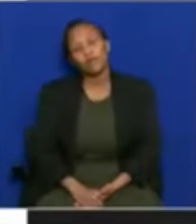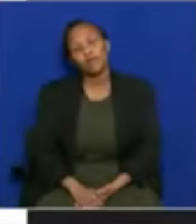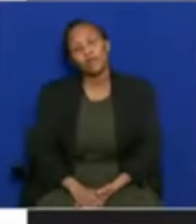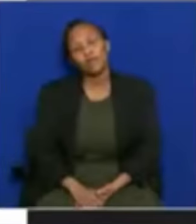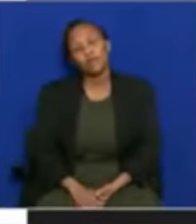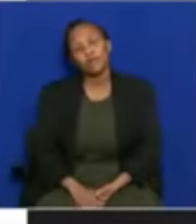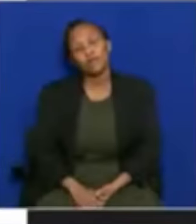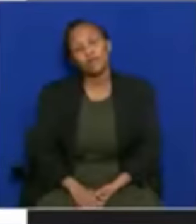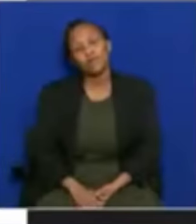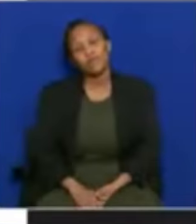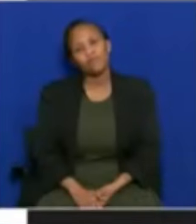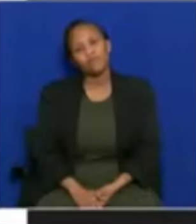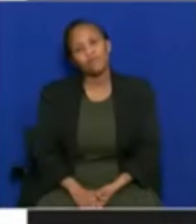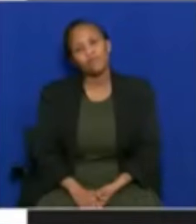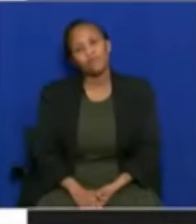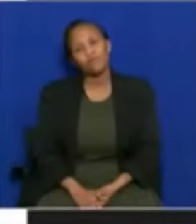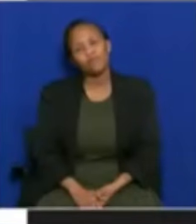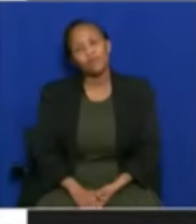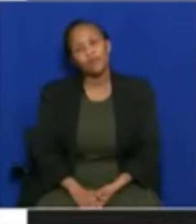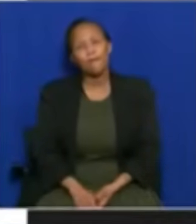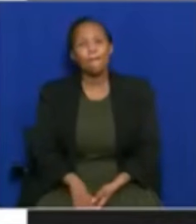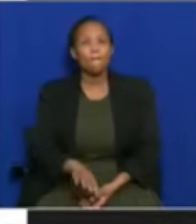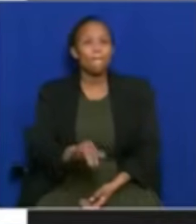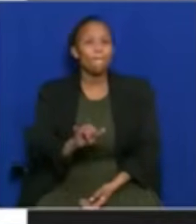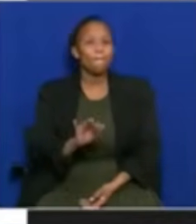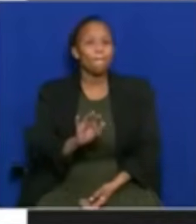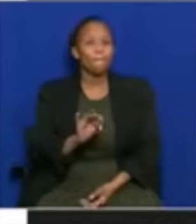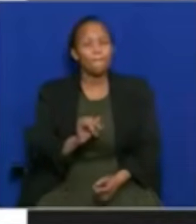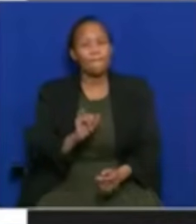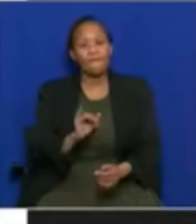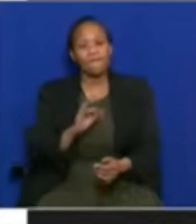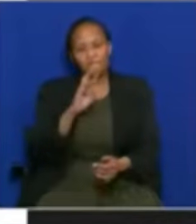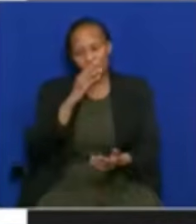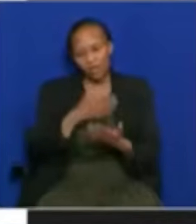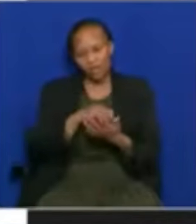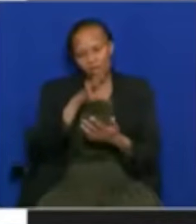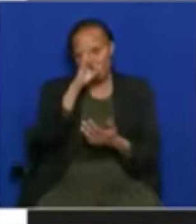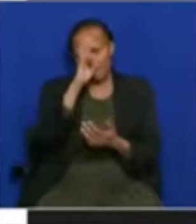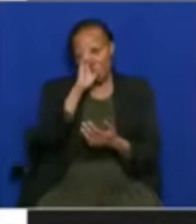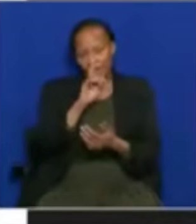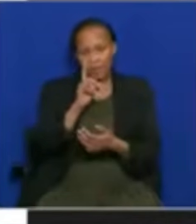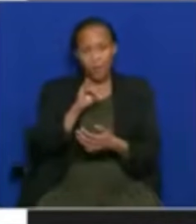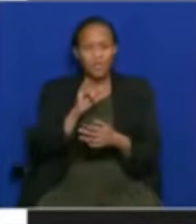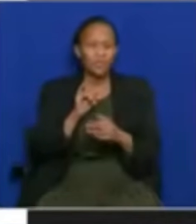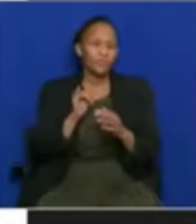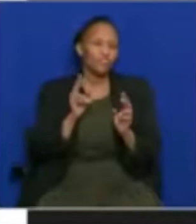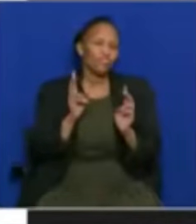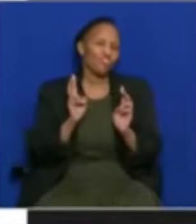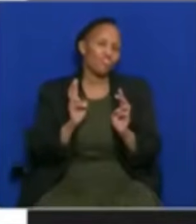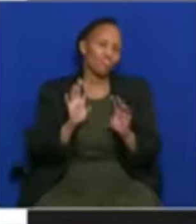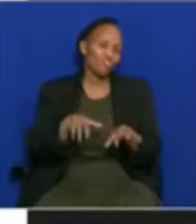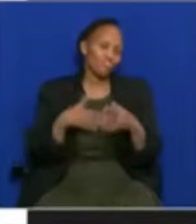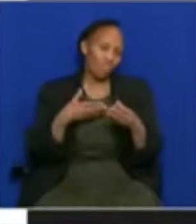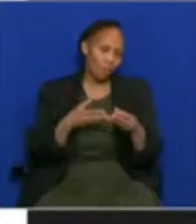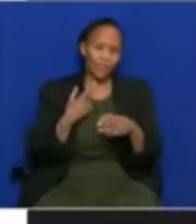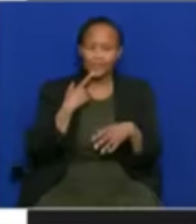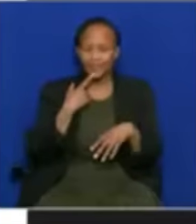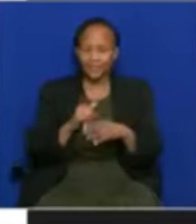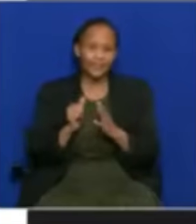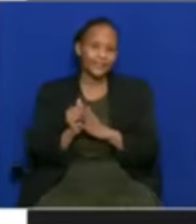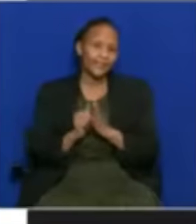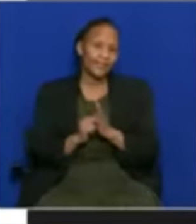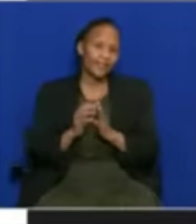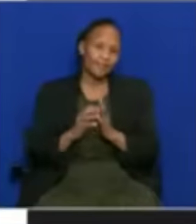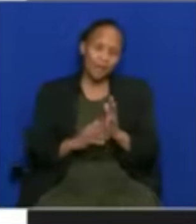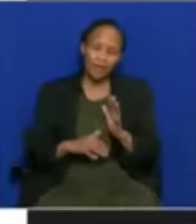If you can recall off the top of your head the nature of document, it's okay. If you say it's a statement, it's a prescript, it's just off the top,